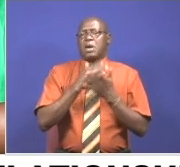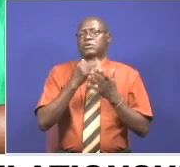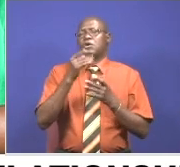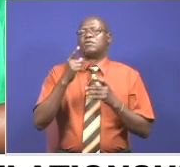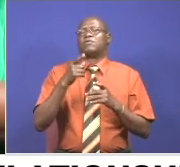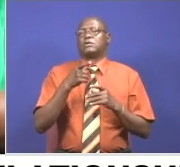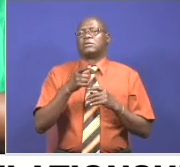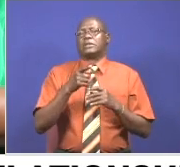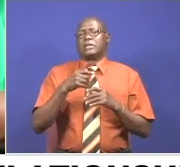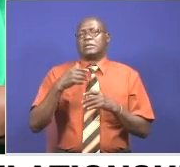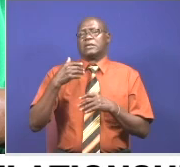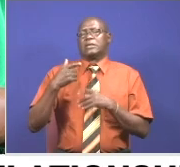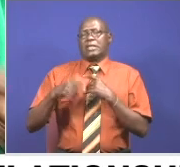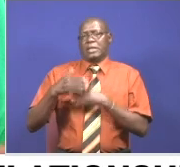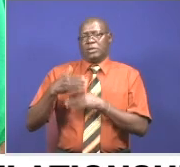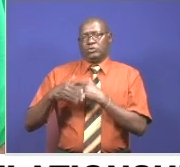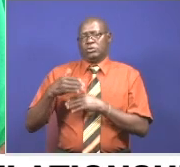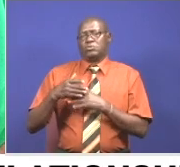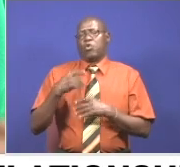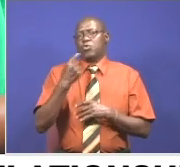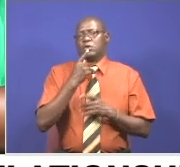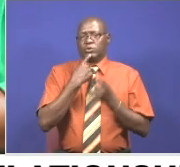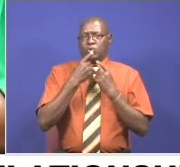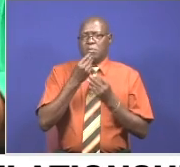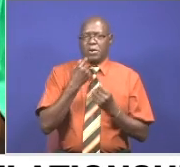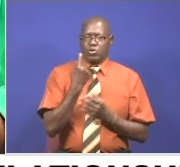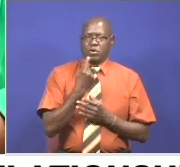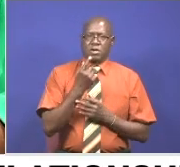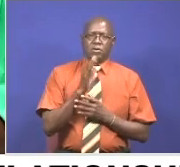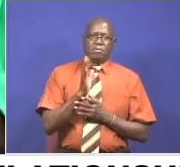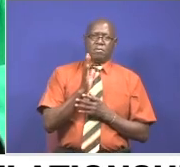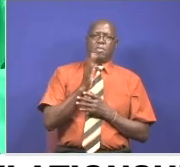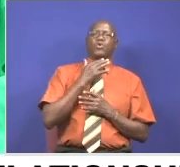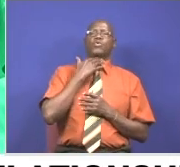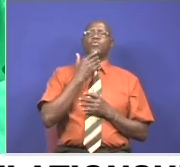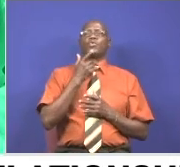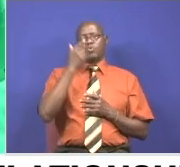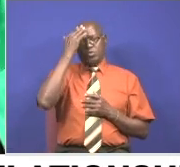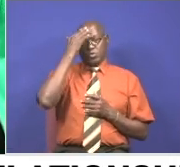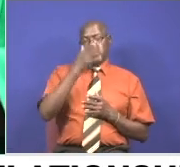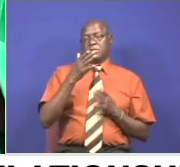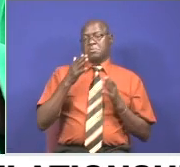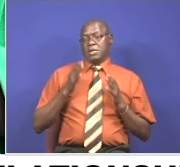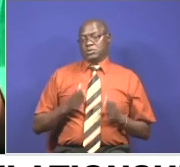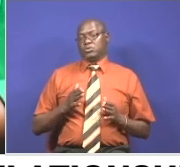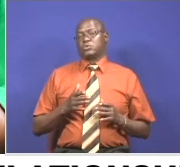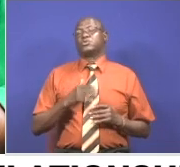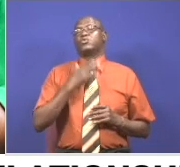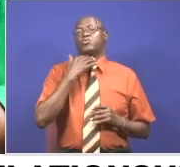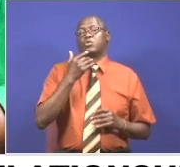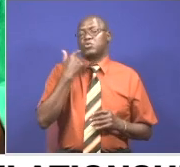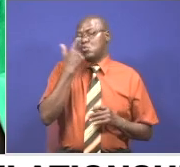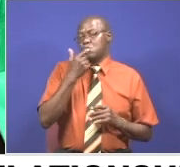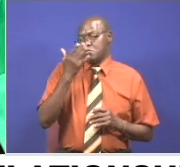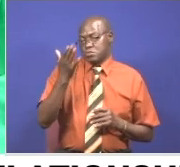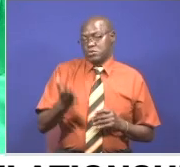it's not like we are only going to talk money only, because you are relating, you want to know this person, you'd want to know who they are.